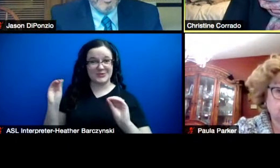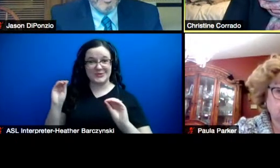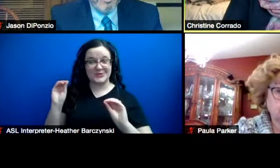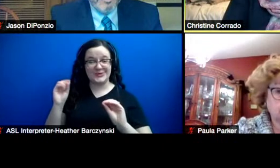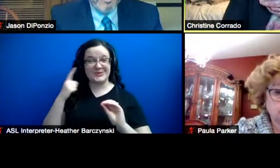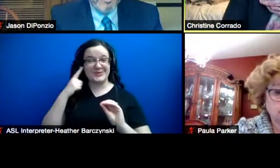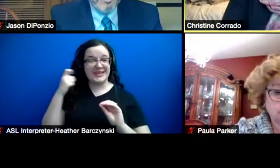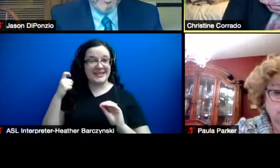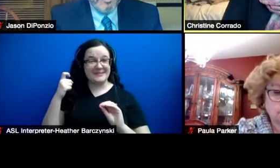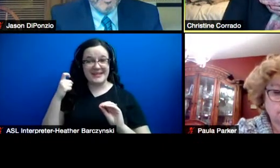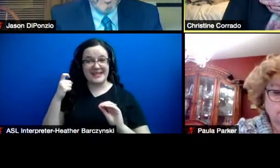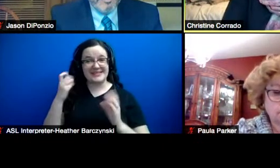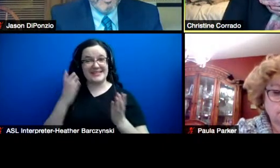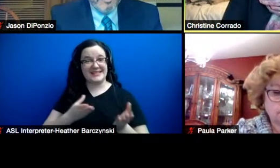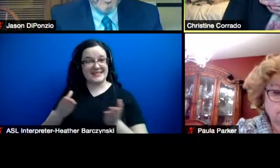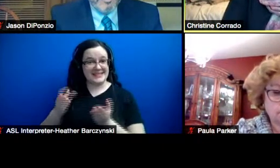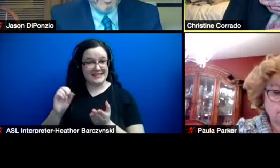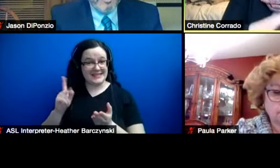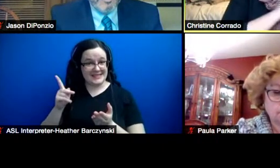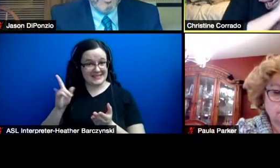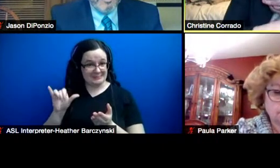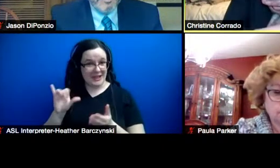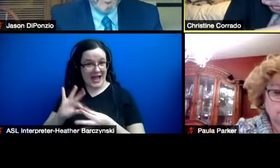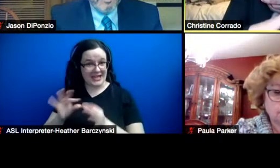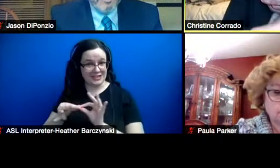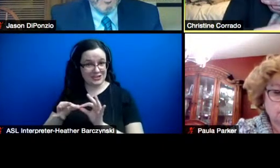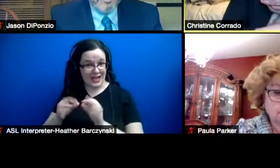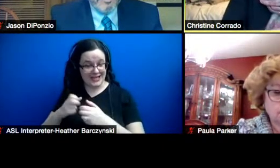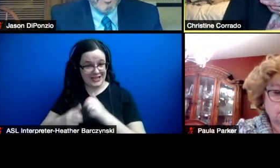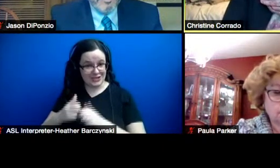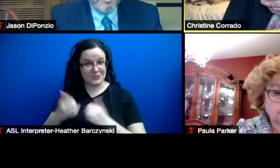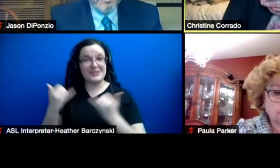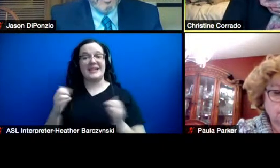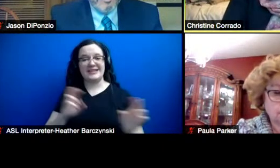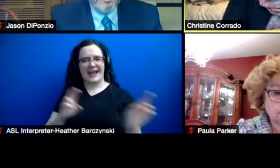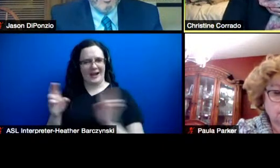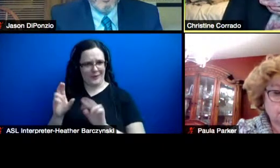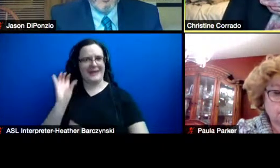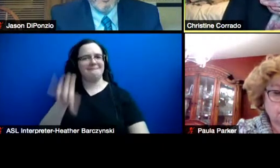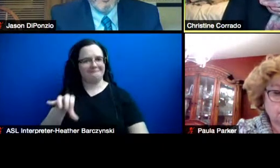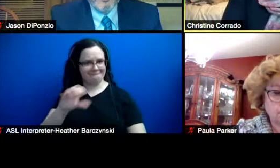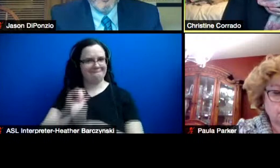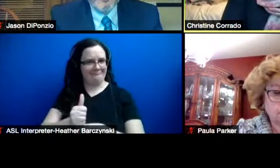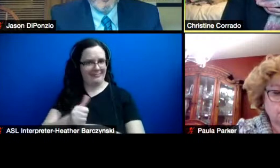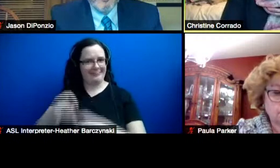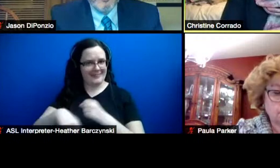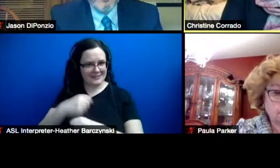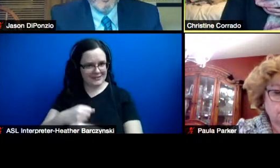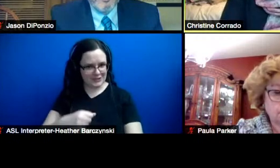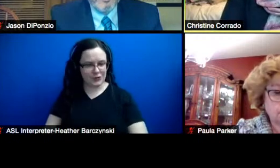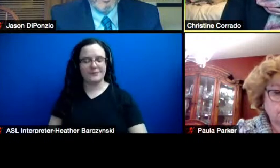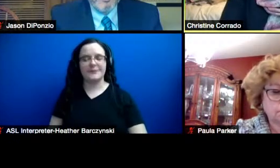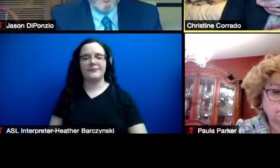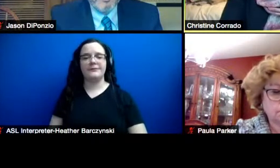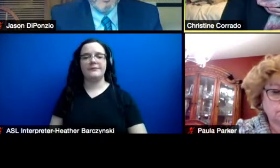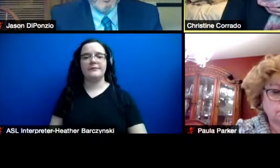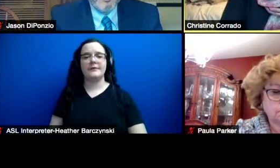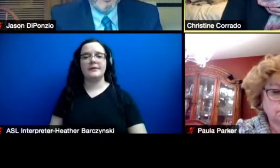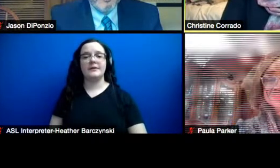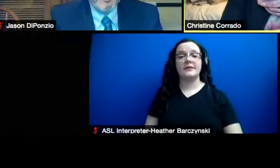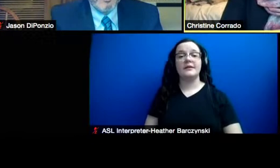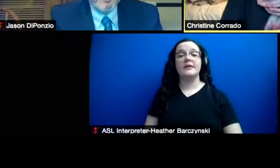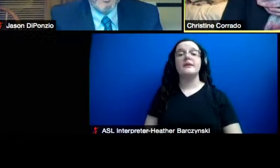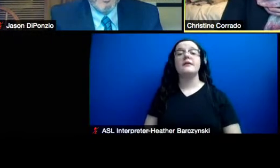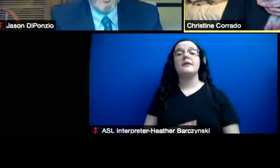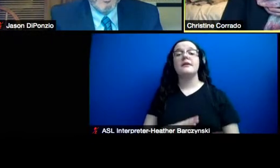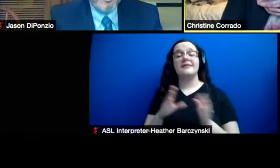chain issues is ready to be deployed this year. And then we are zeroing in